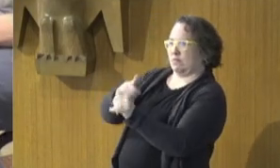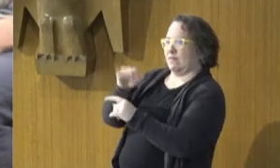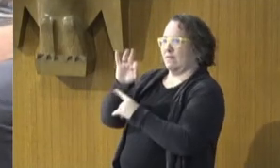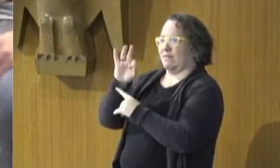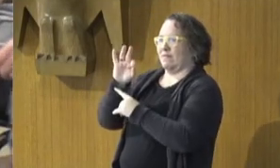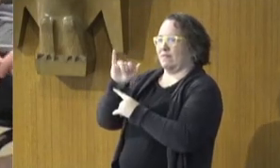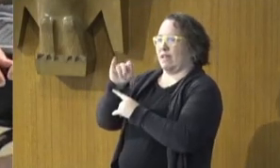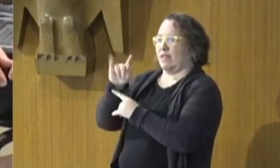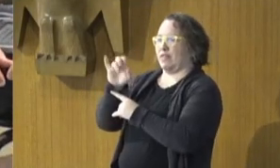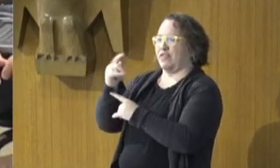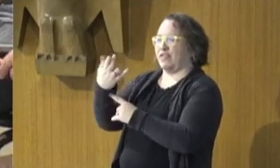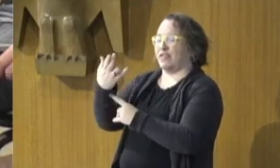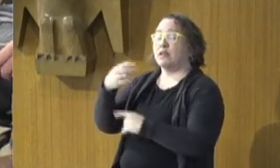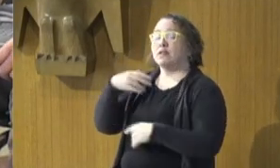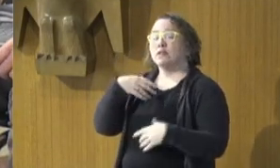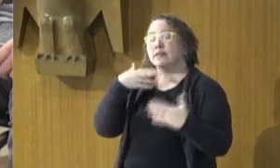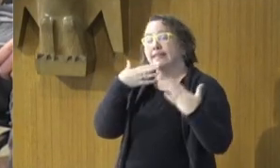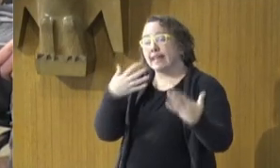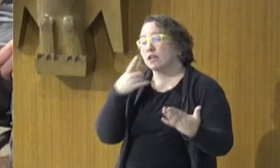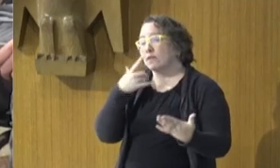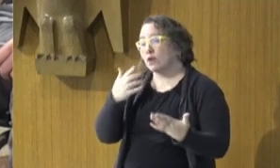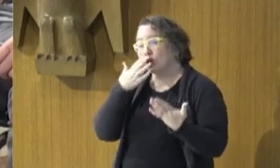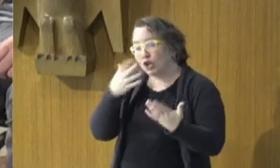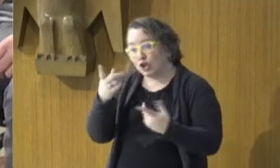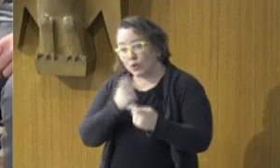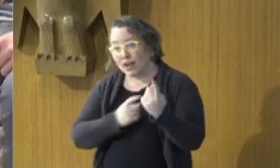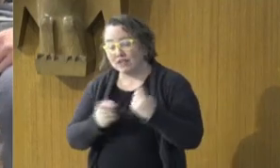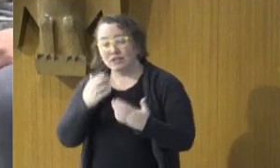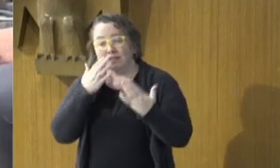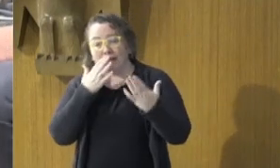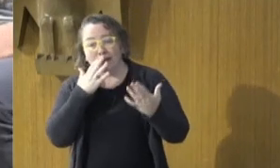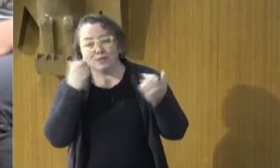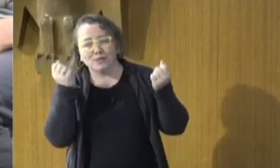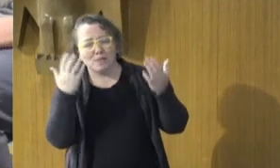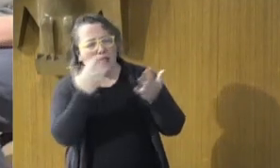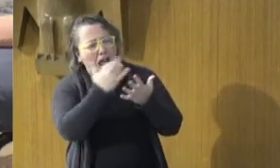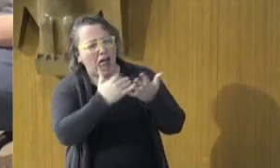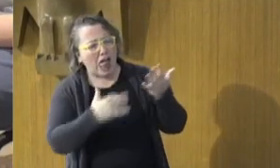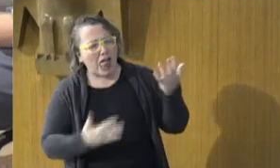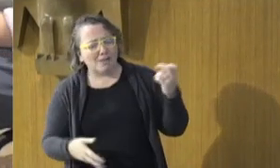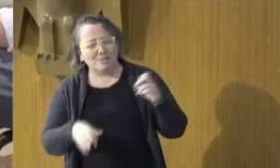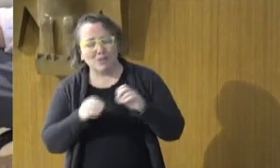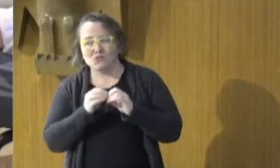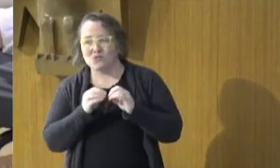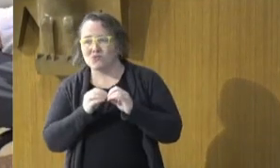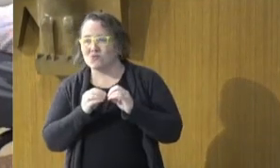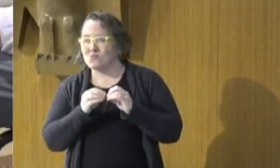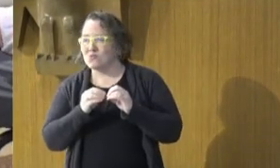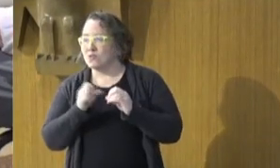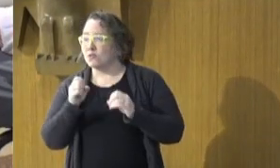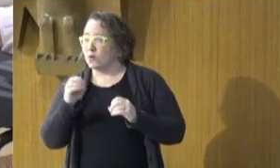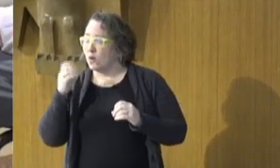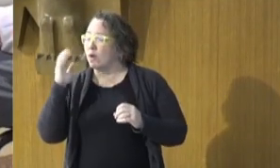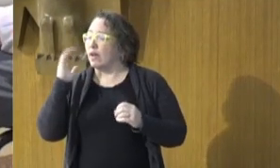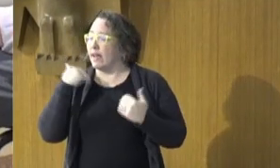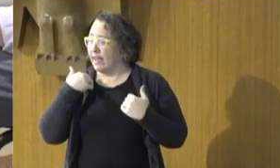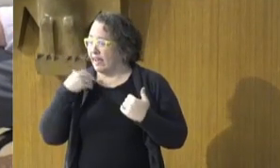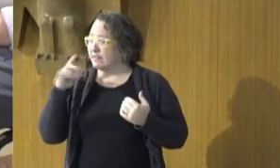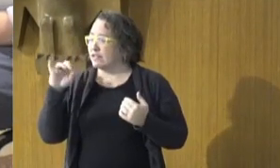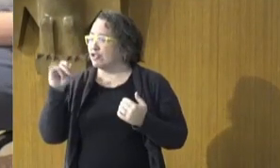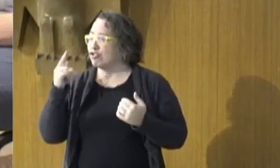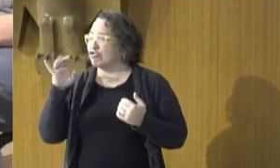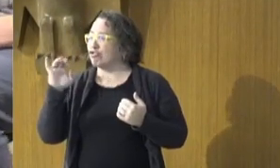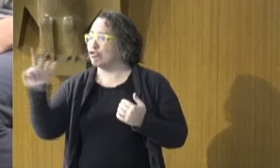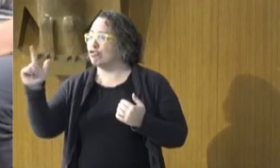All right, folks, these are great questions. There's a lot that there's we so didn't get more. To. So we're going to have to just have some of our digital devotions coming up to address